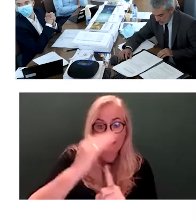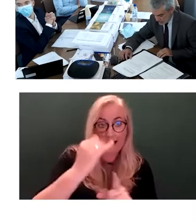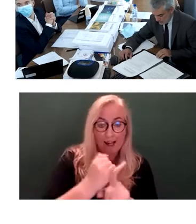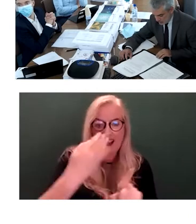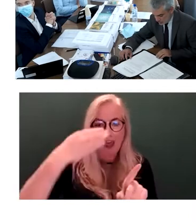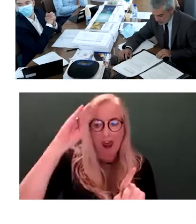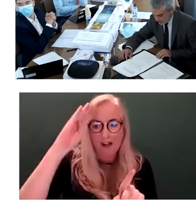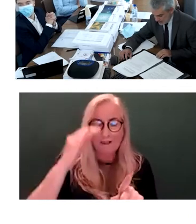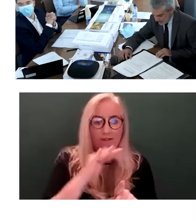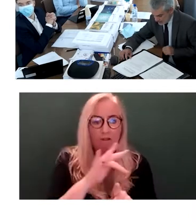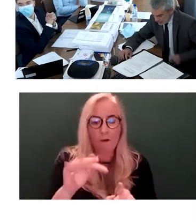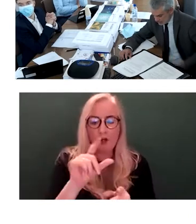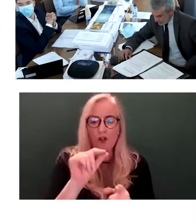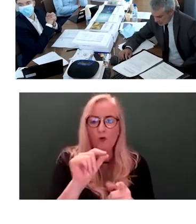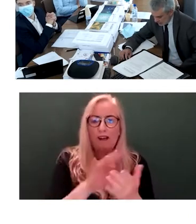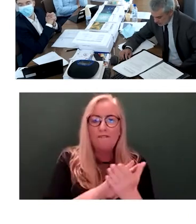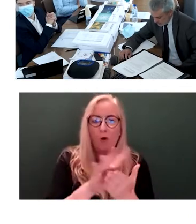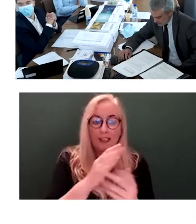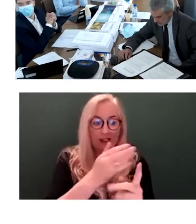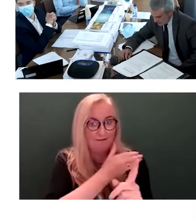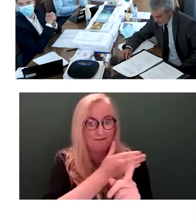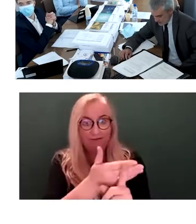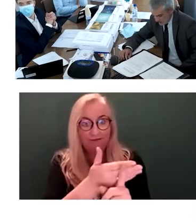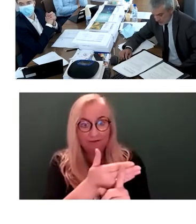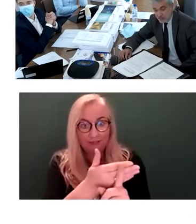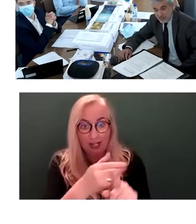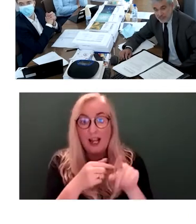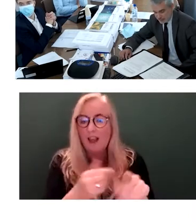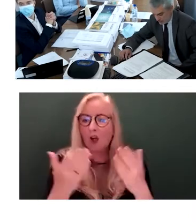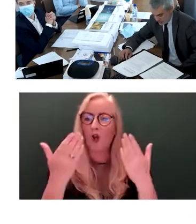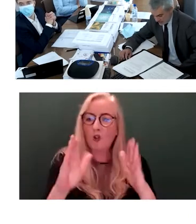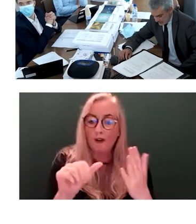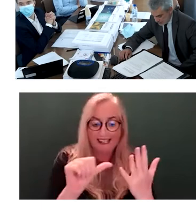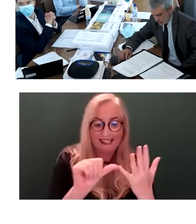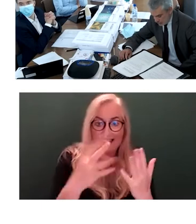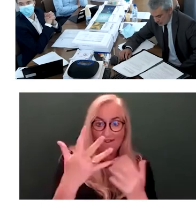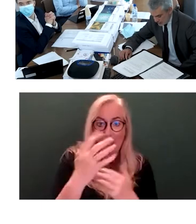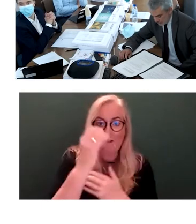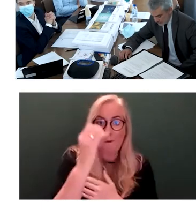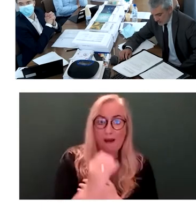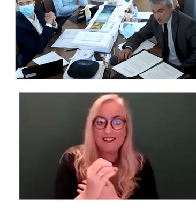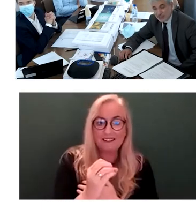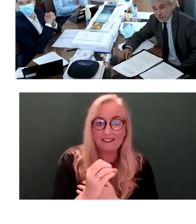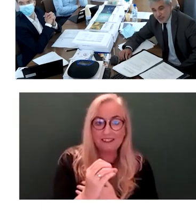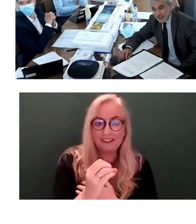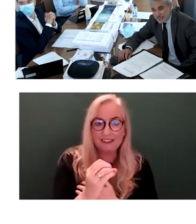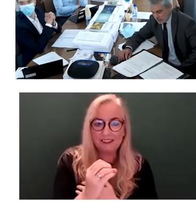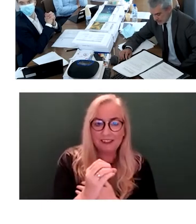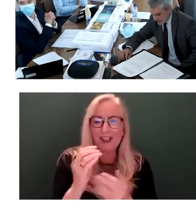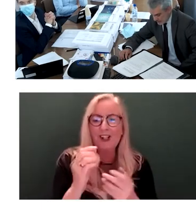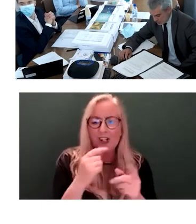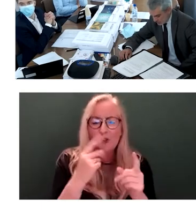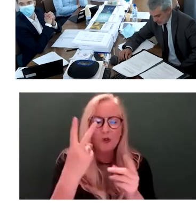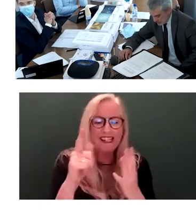Between 2004 and 2018, the share of low educated decreased from 65% to 38%, so it's a